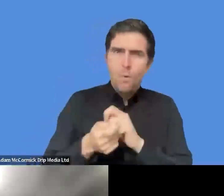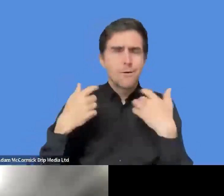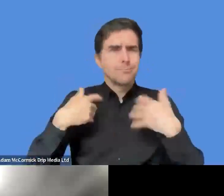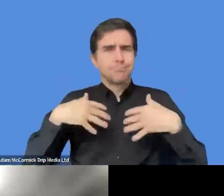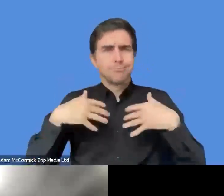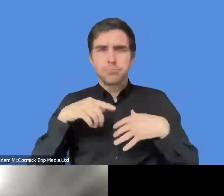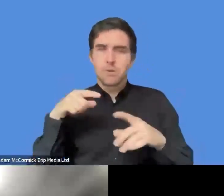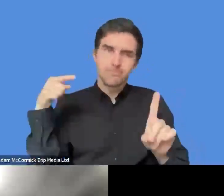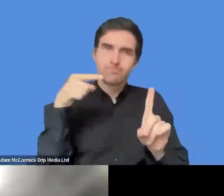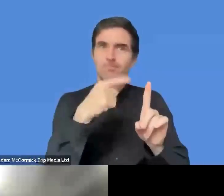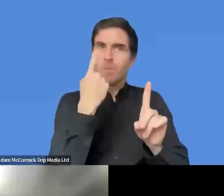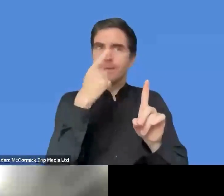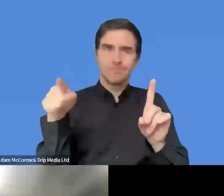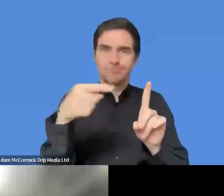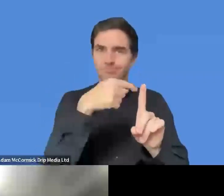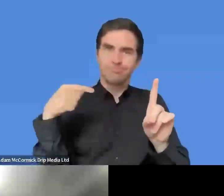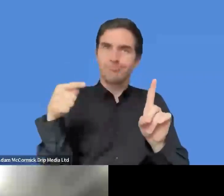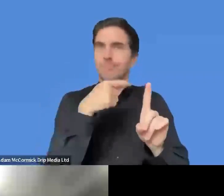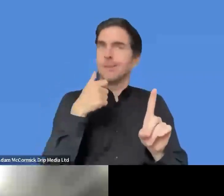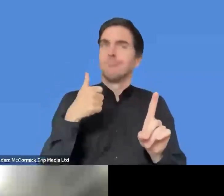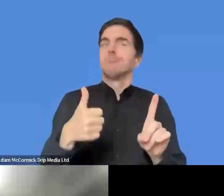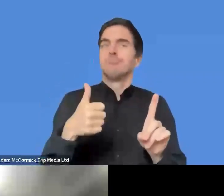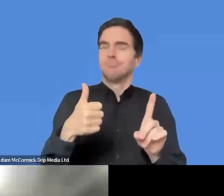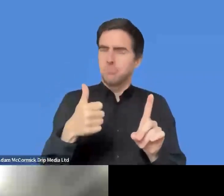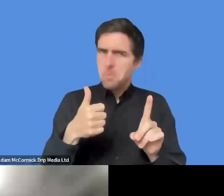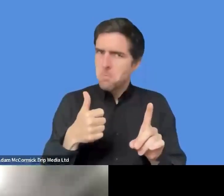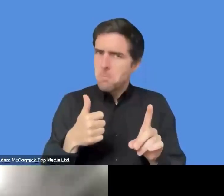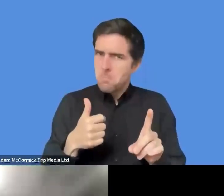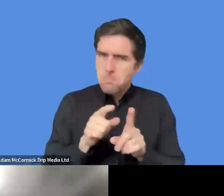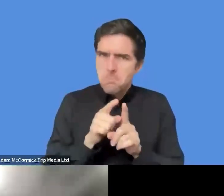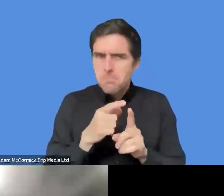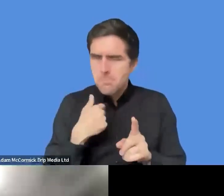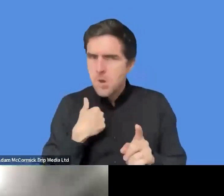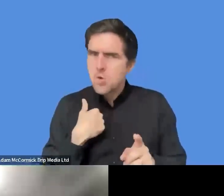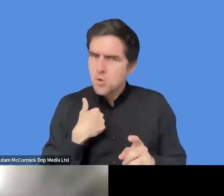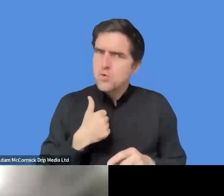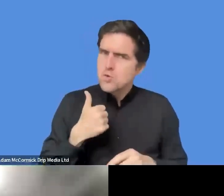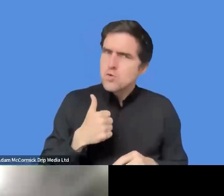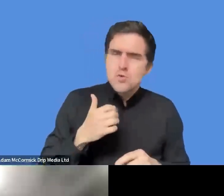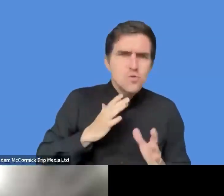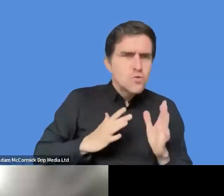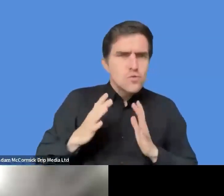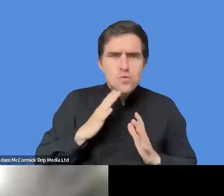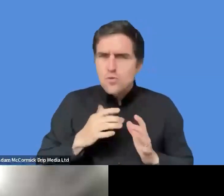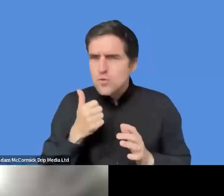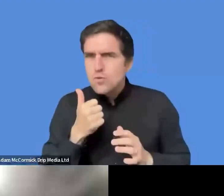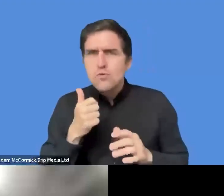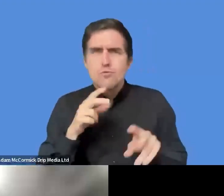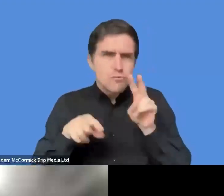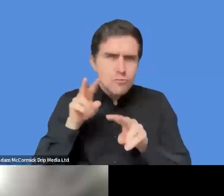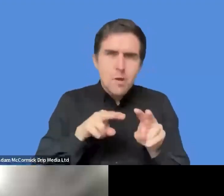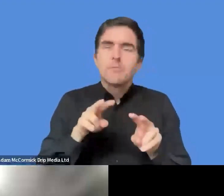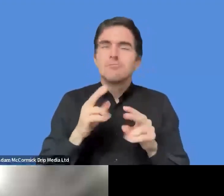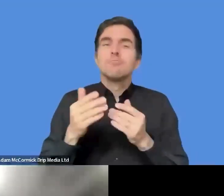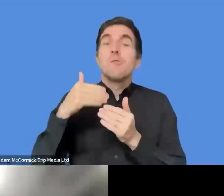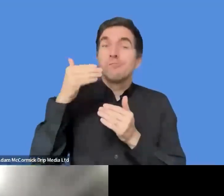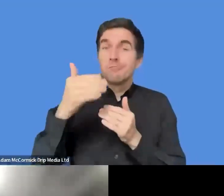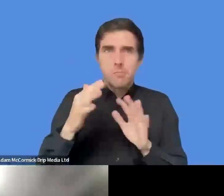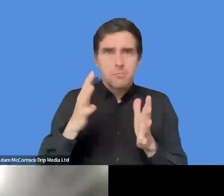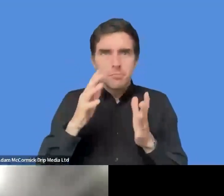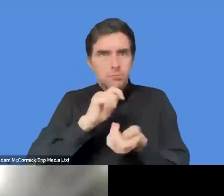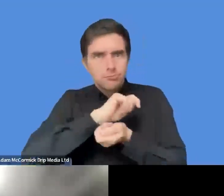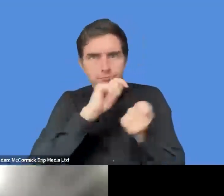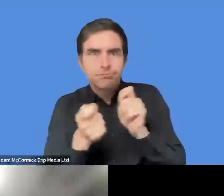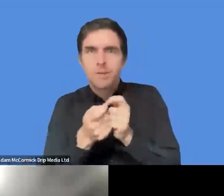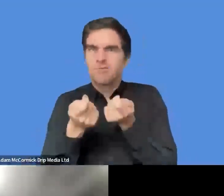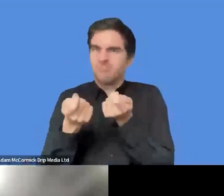think it's very interesting to see how transform contributed to improve coordination of social protection